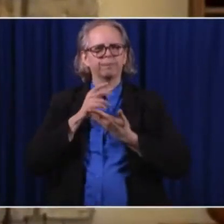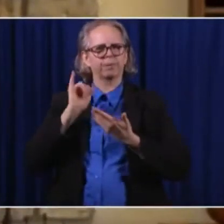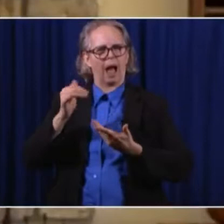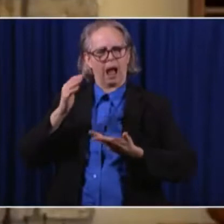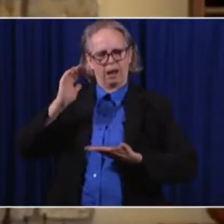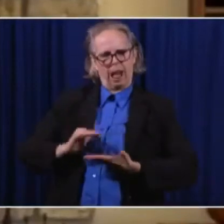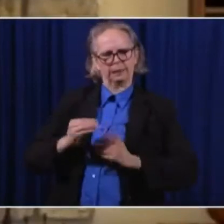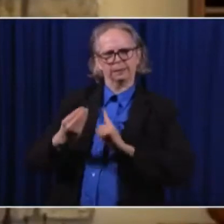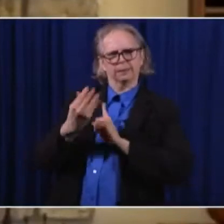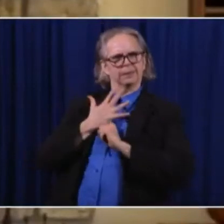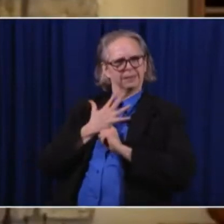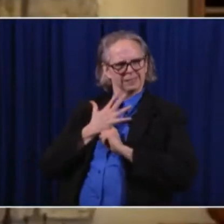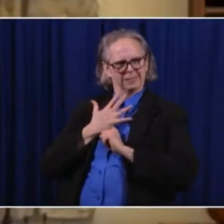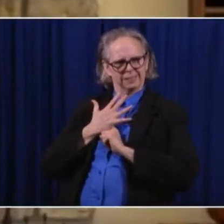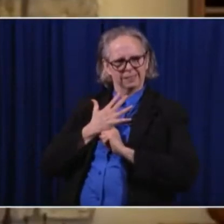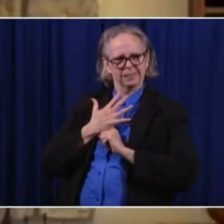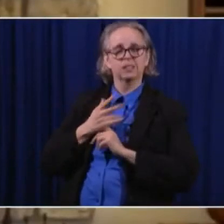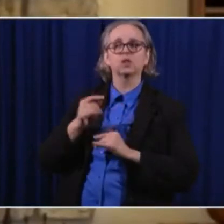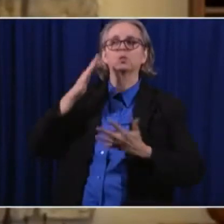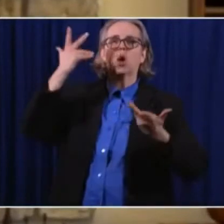curve and start getting this thing under control.